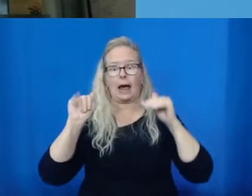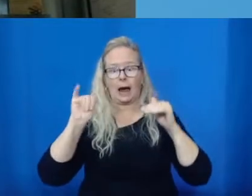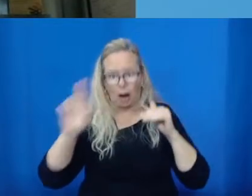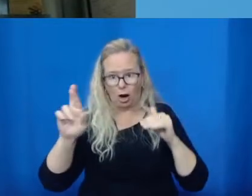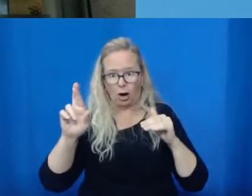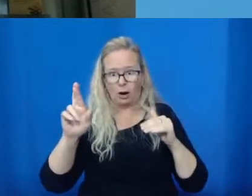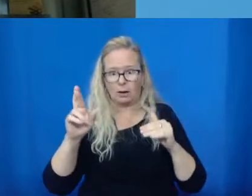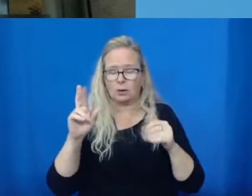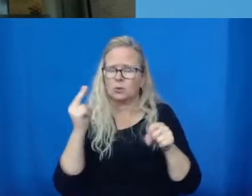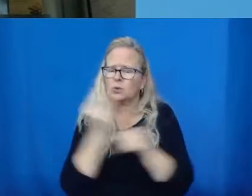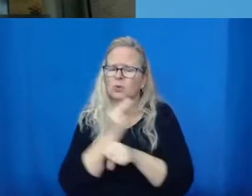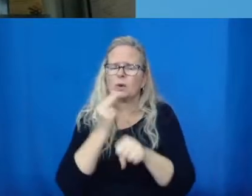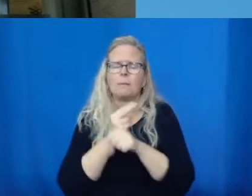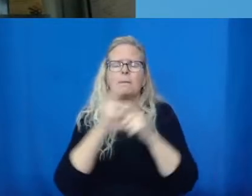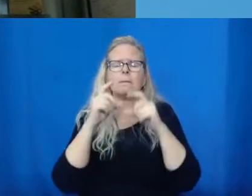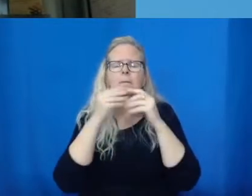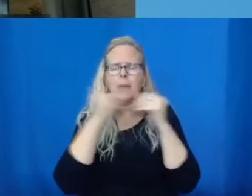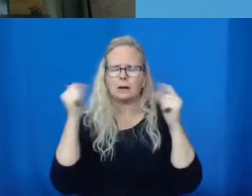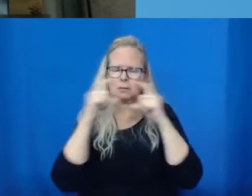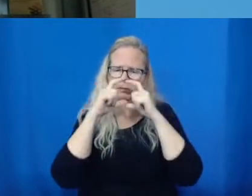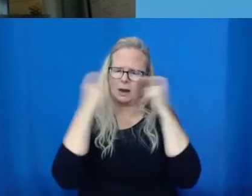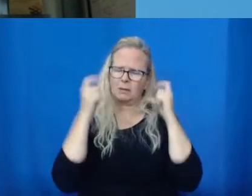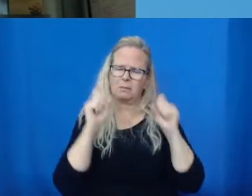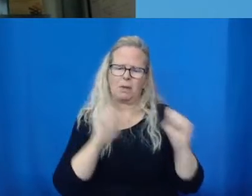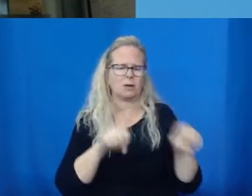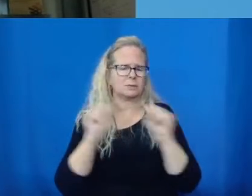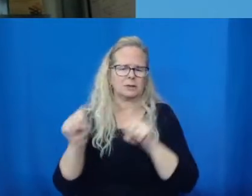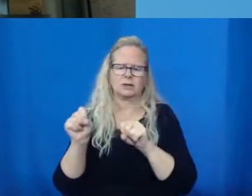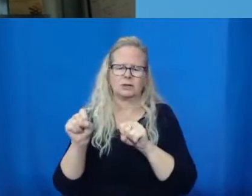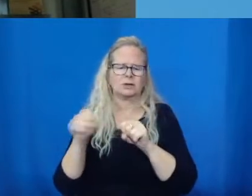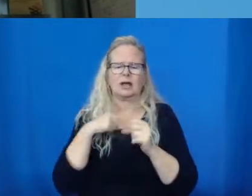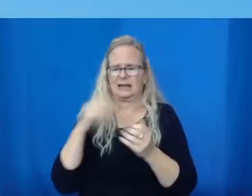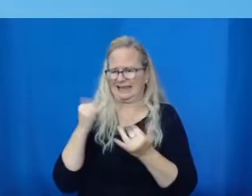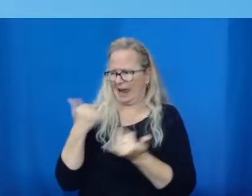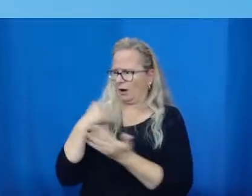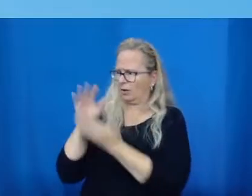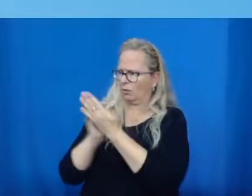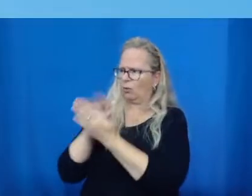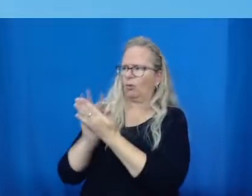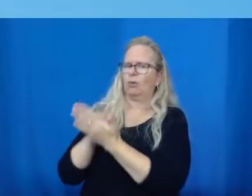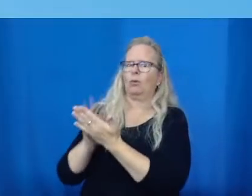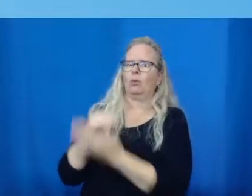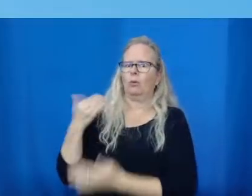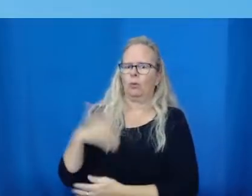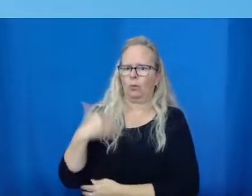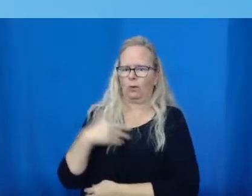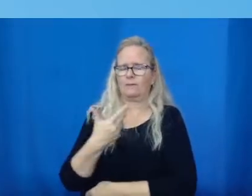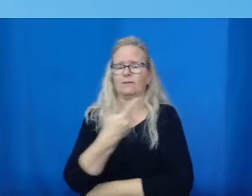do save lives. Thank you, everyone, and stay safe.